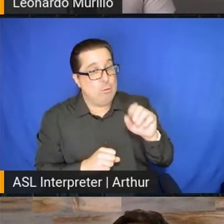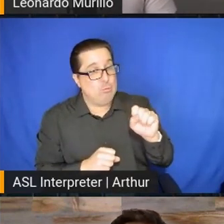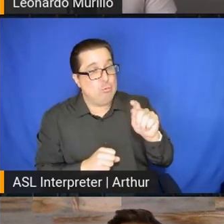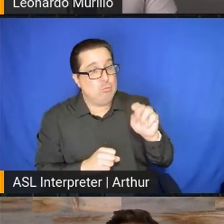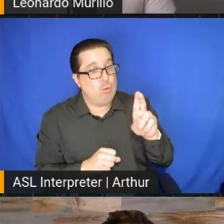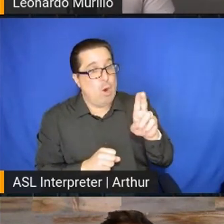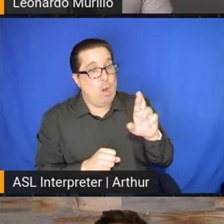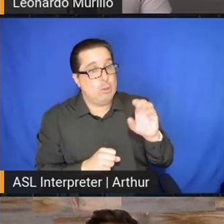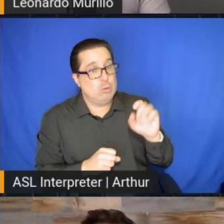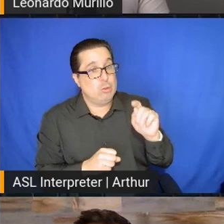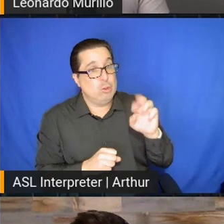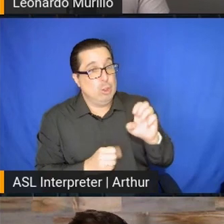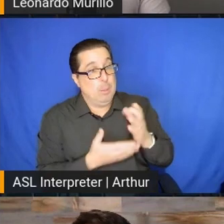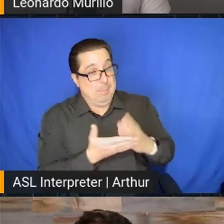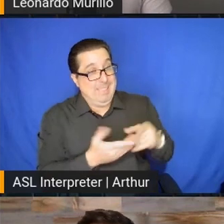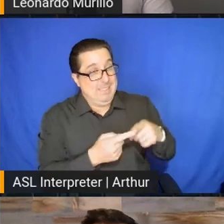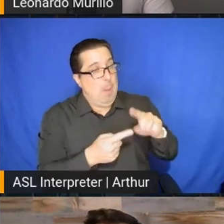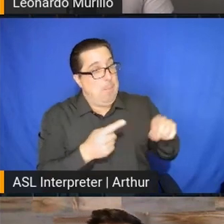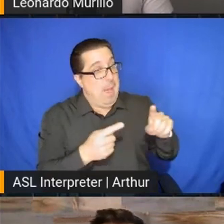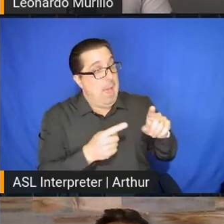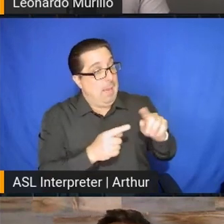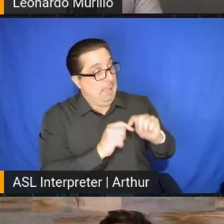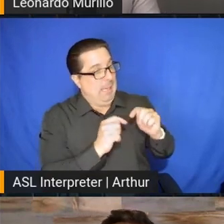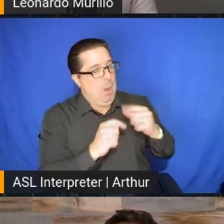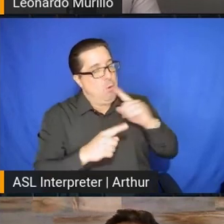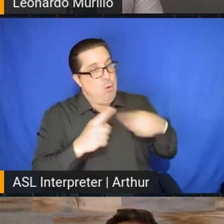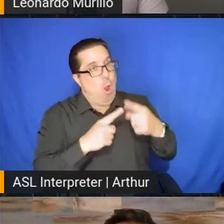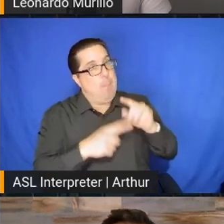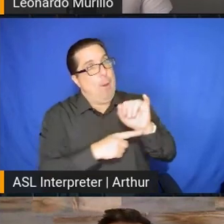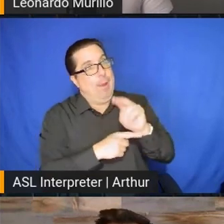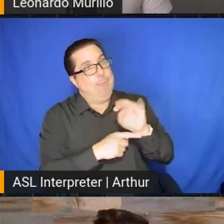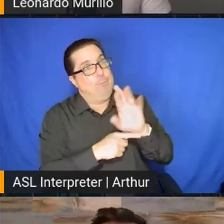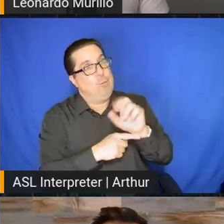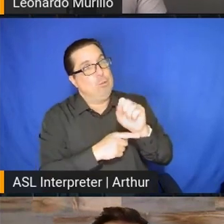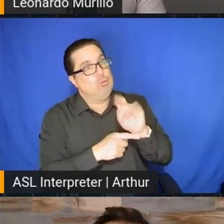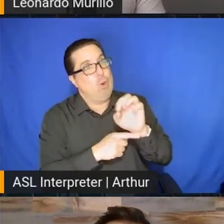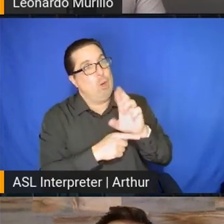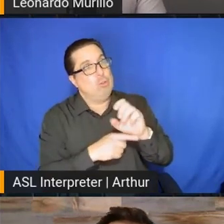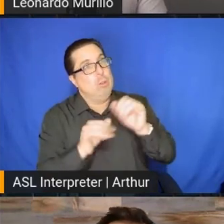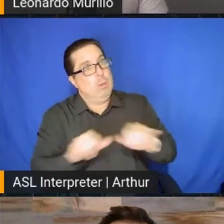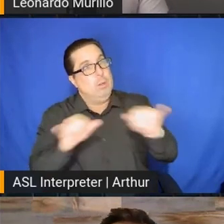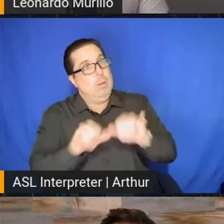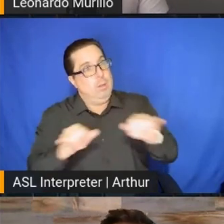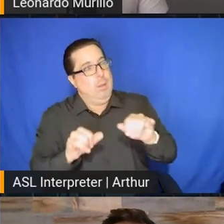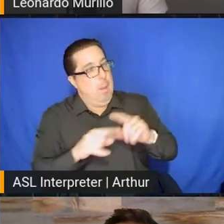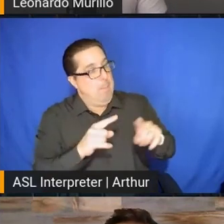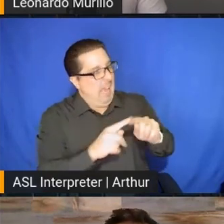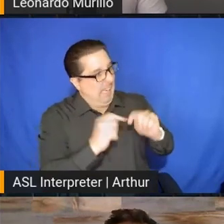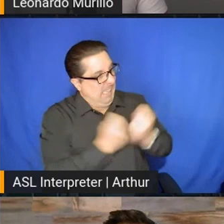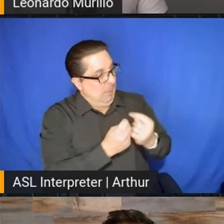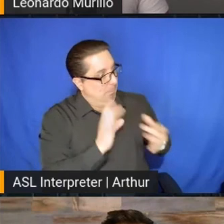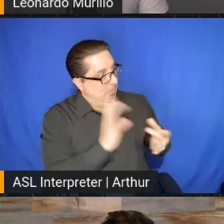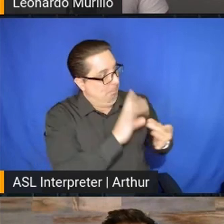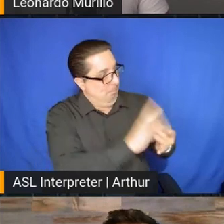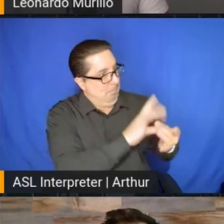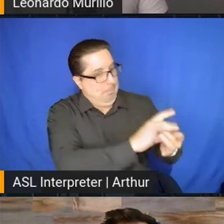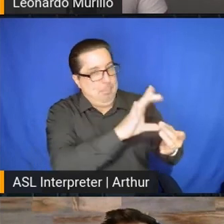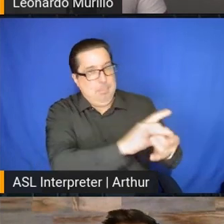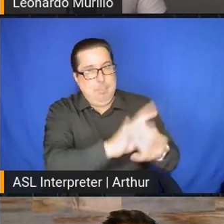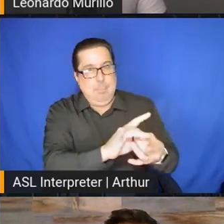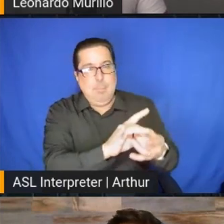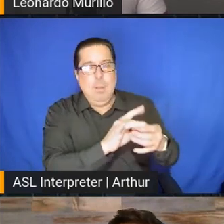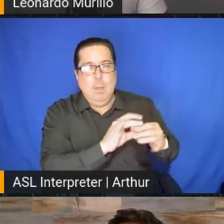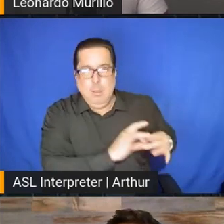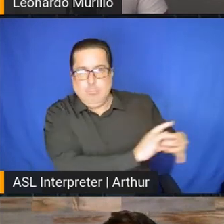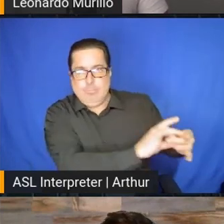about all the time, but scaling your teams and the people who manage it without having this sort of declarative single point of this is the state where